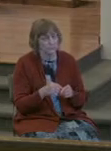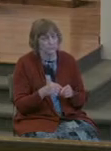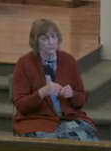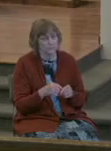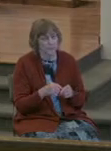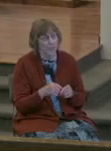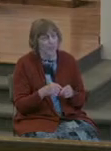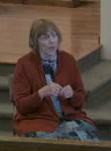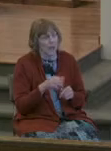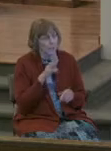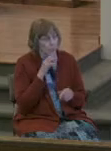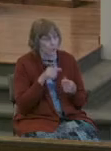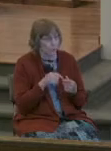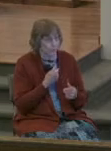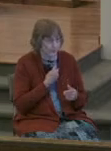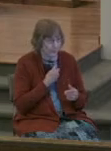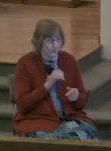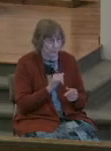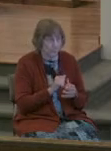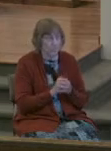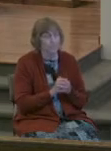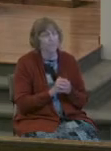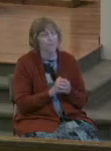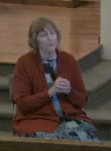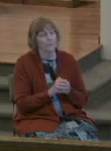this, I'm talking to myself, okay?